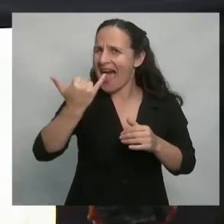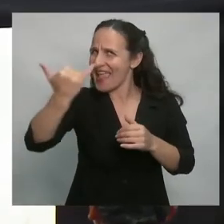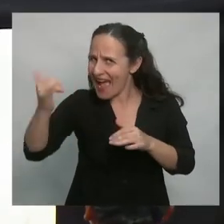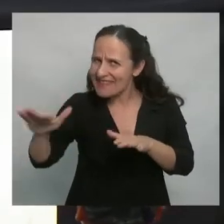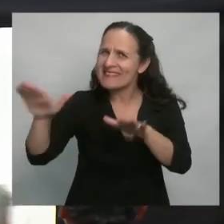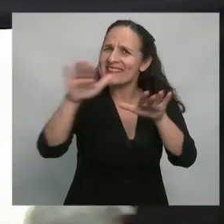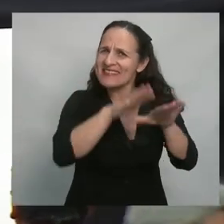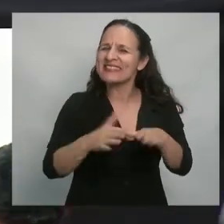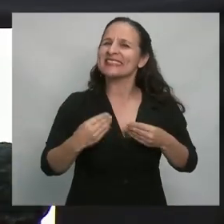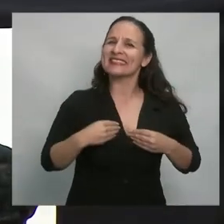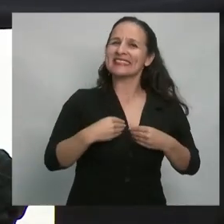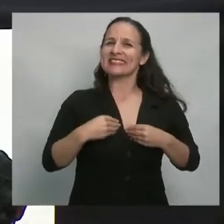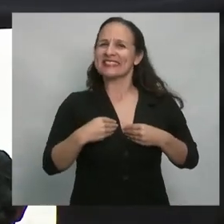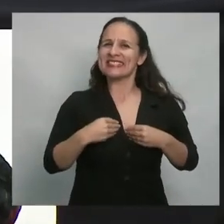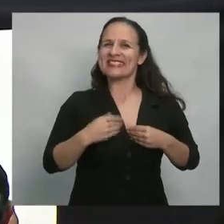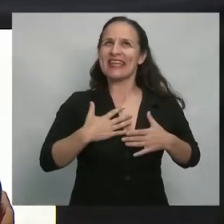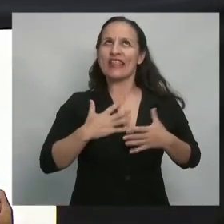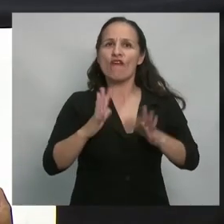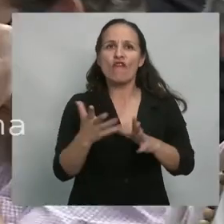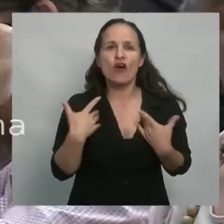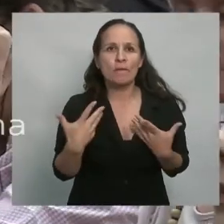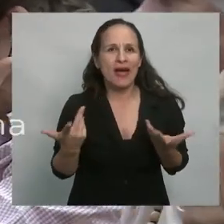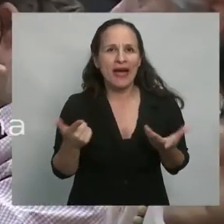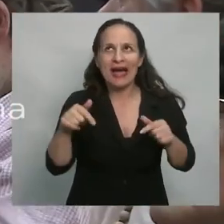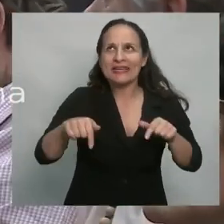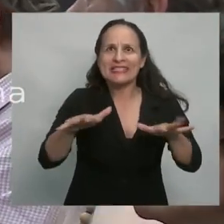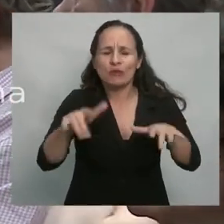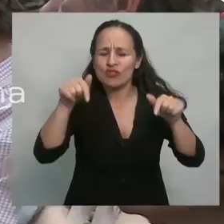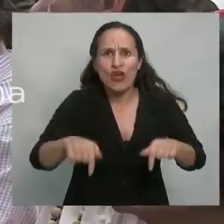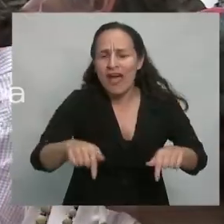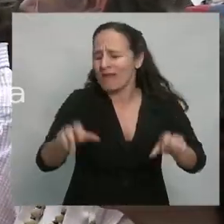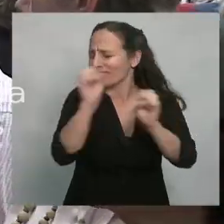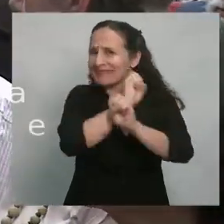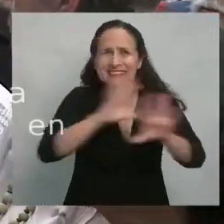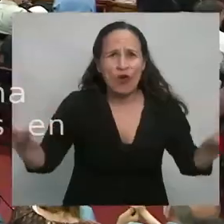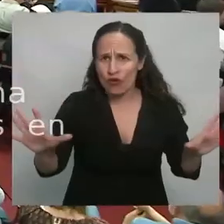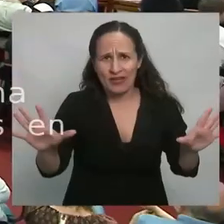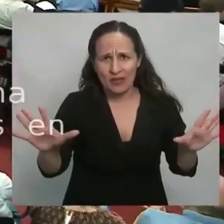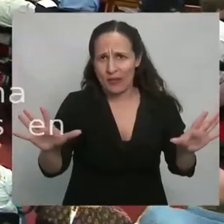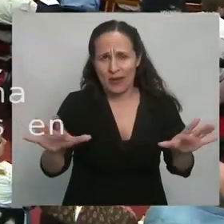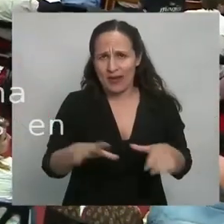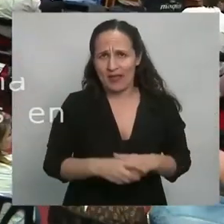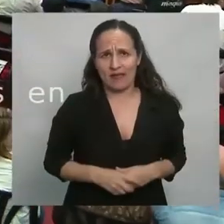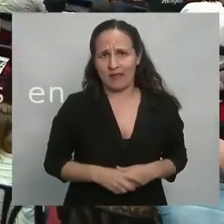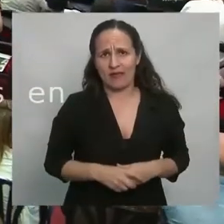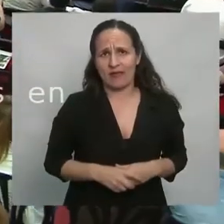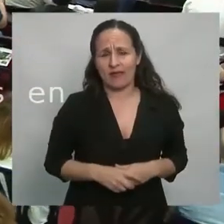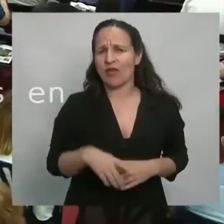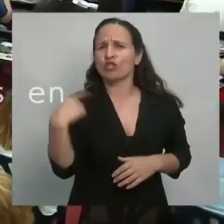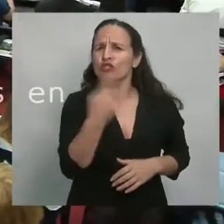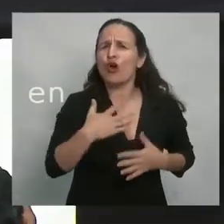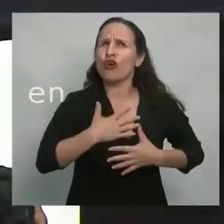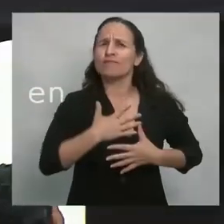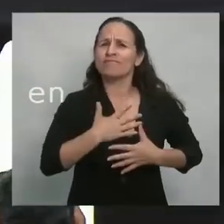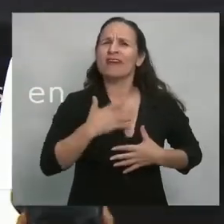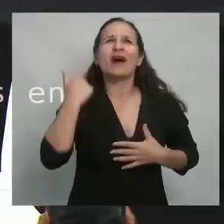ugly present, torn from the past, and despairing of a future. It is our